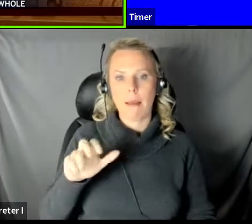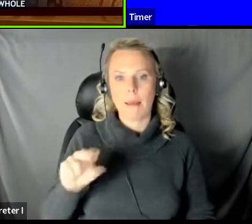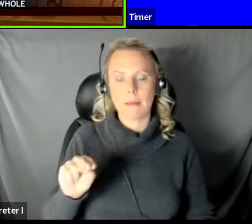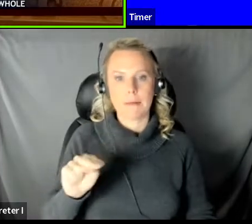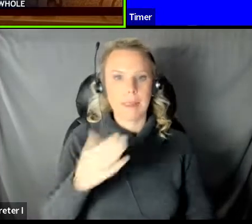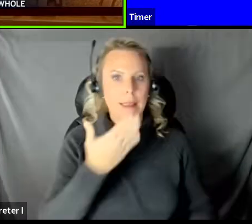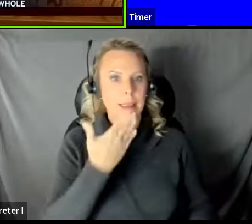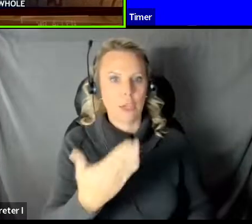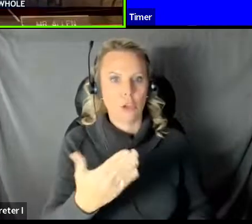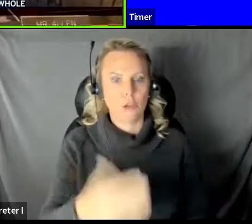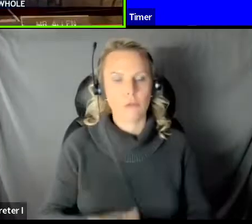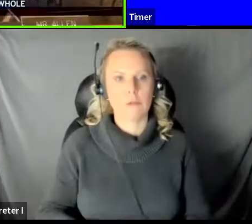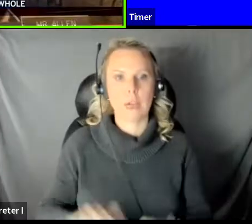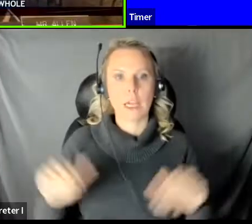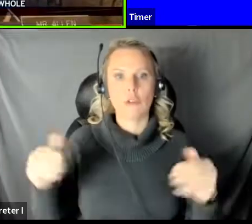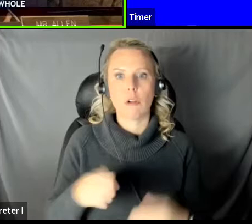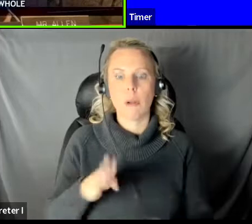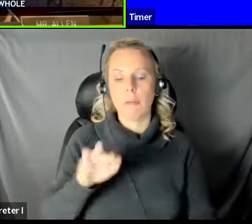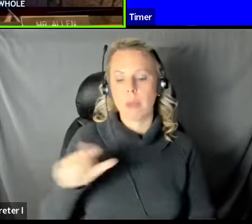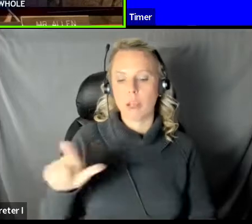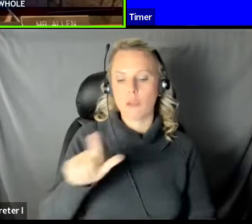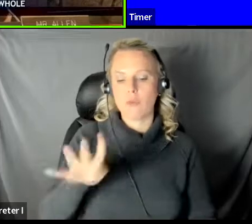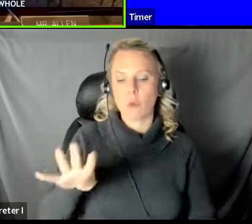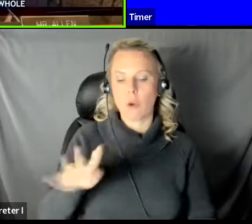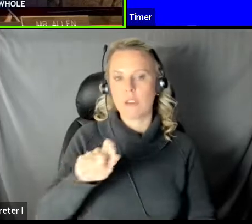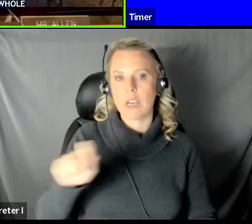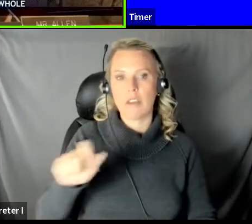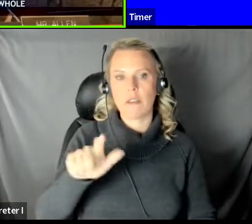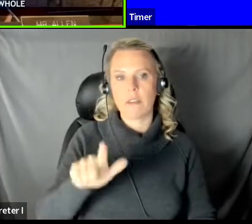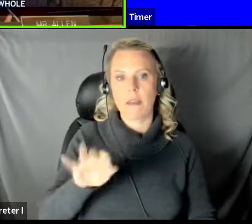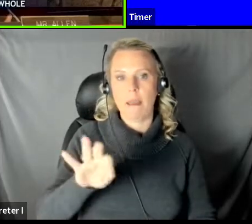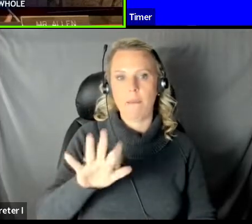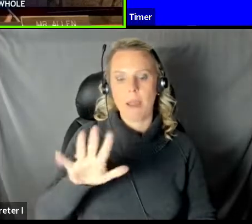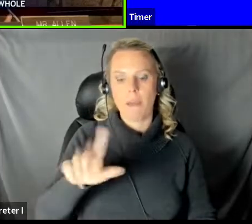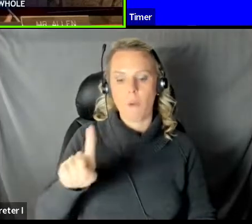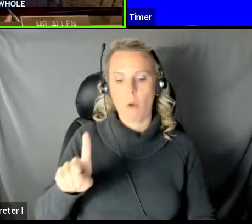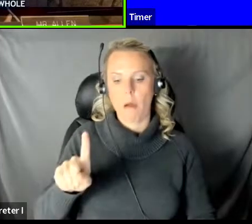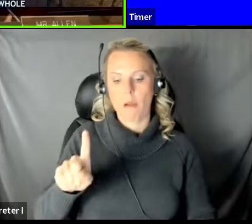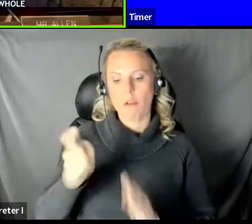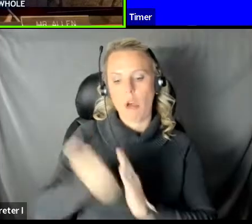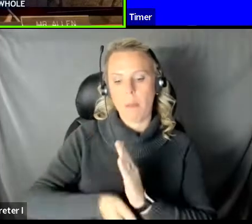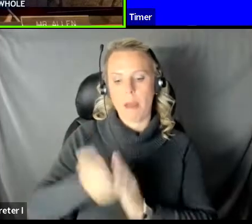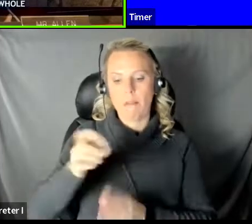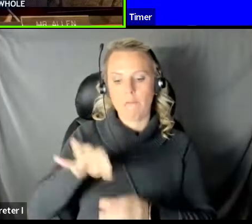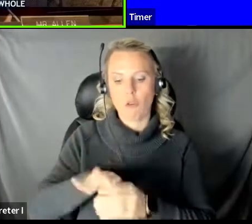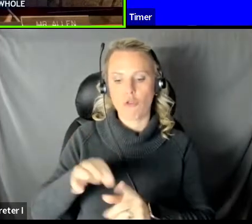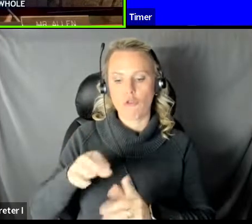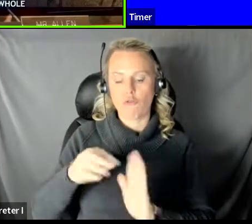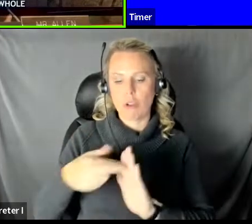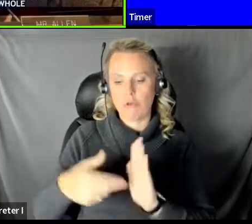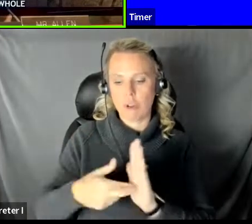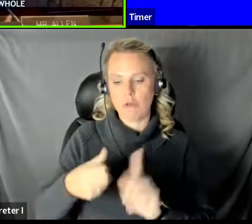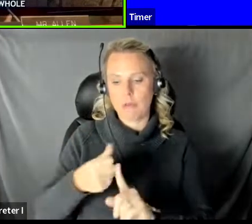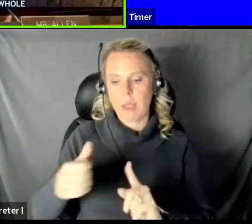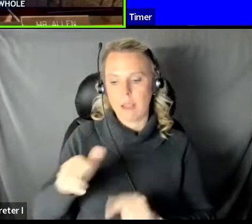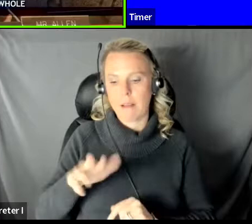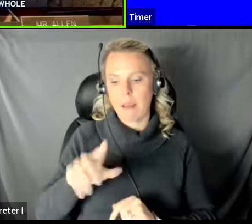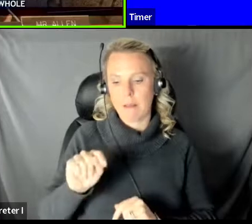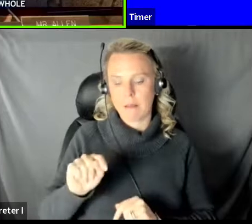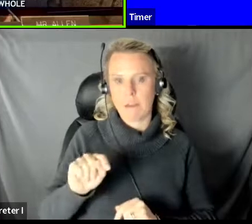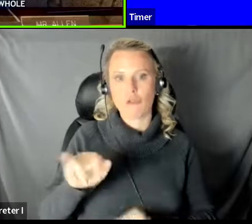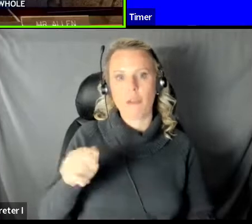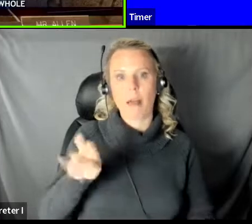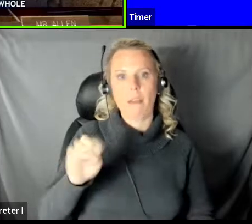Thank you very much, Mr. Chairman. I introduced Bill 24-951, the Automatic Voter Registration Expansion Amendment Act of 2022 on